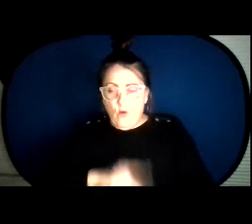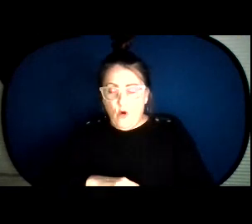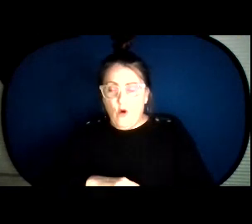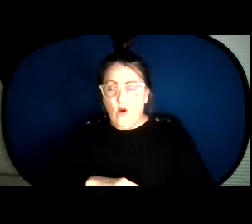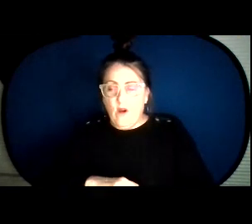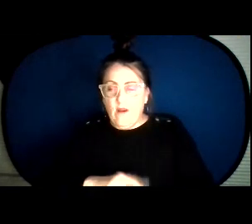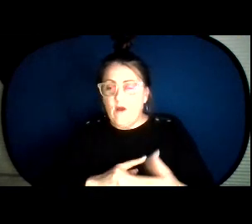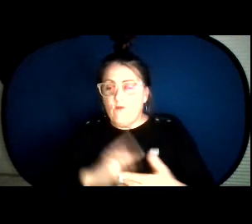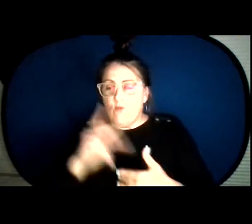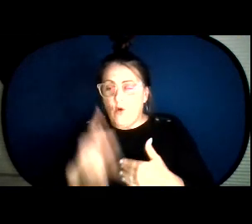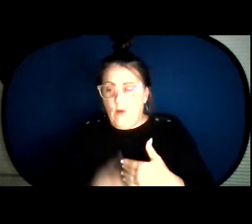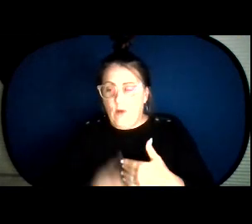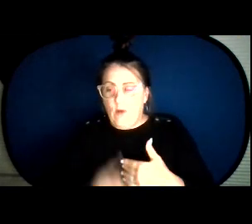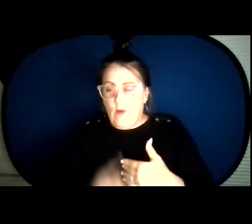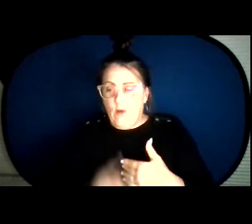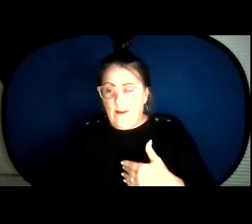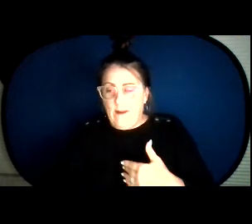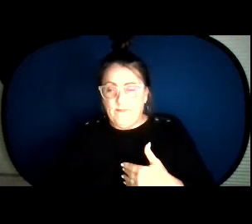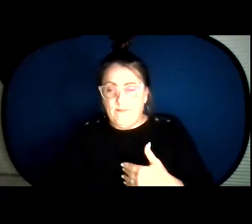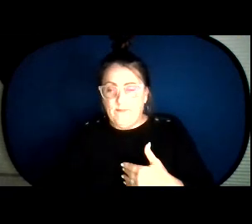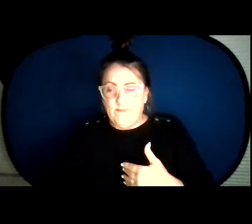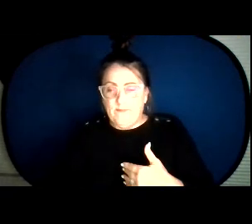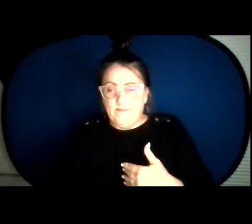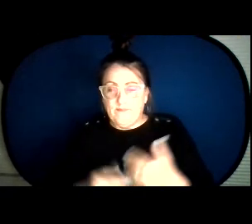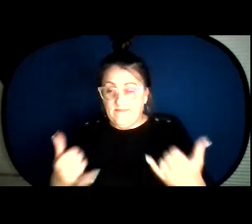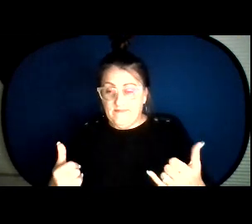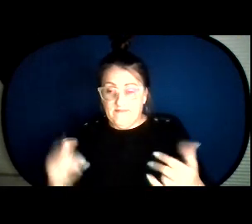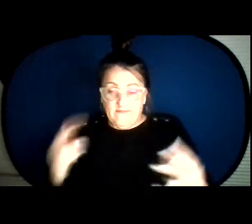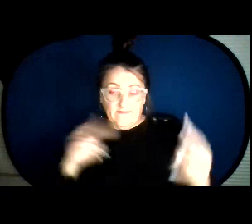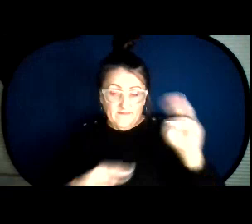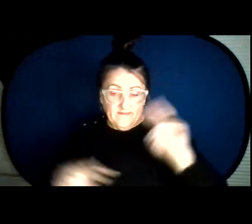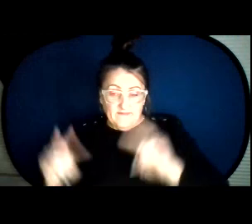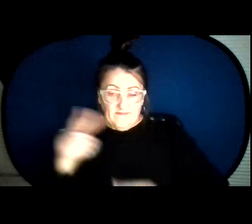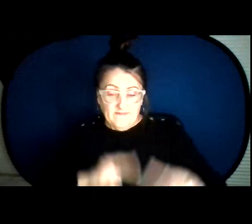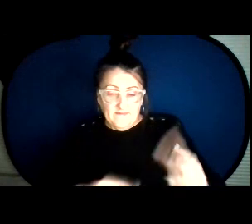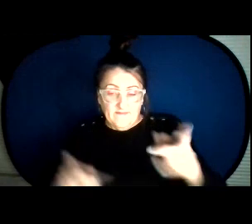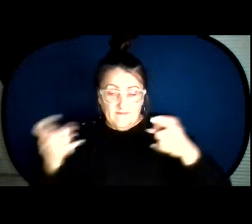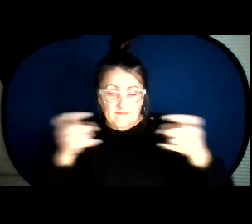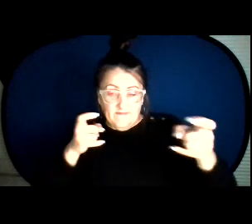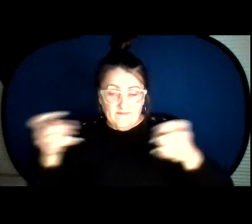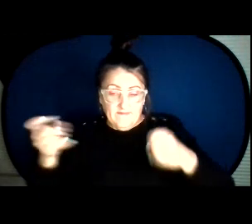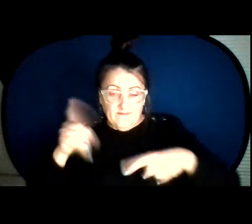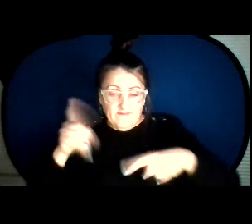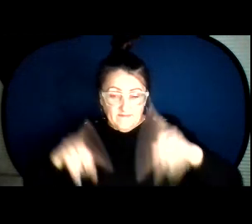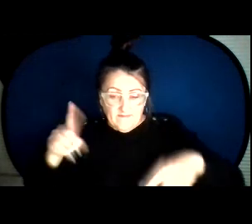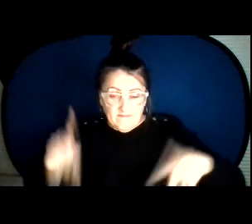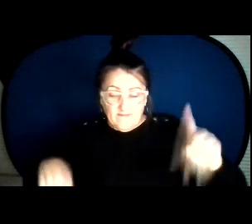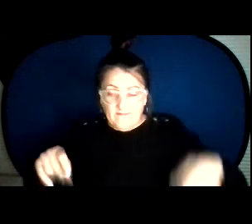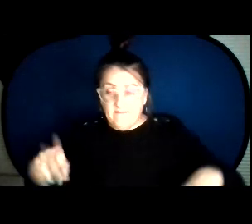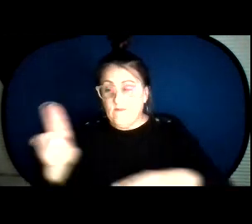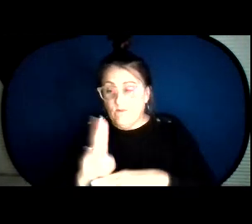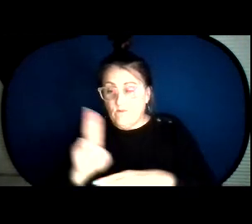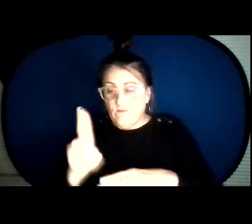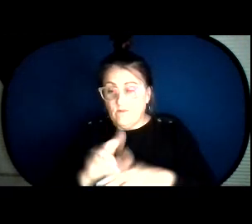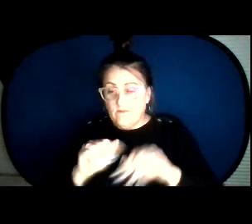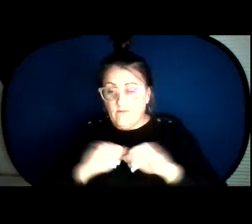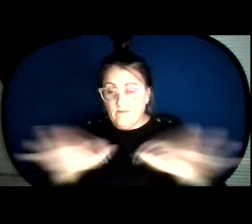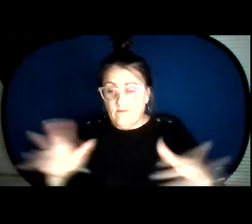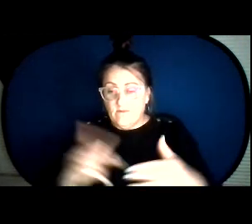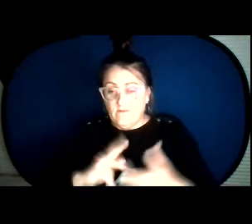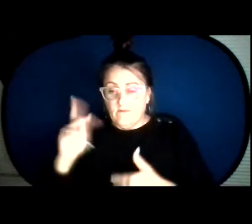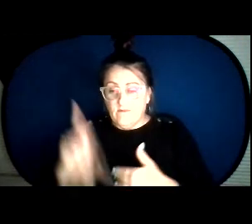Program. Current site use overview. We are currently managing a variety of site uses across the program. Today,